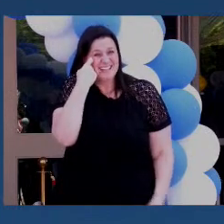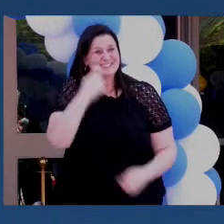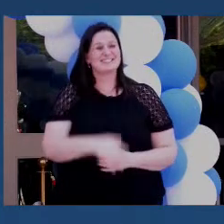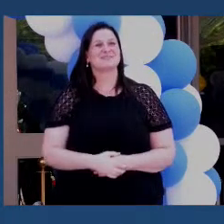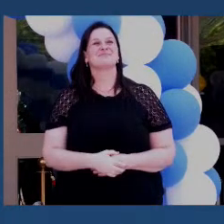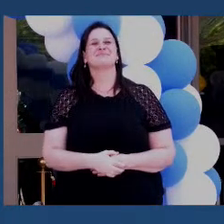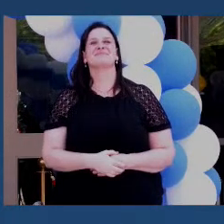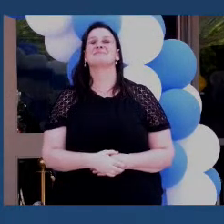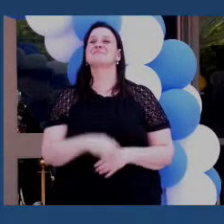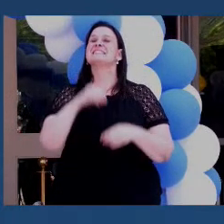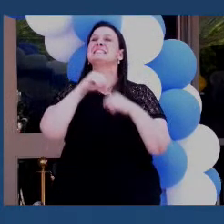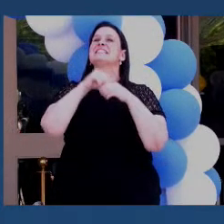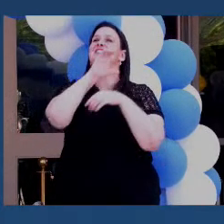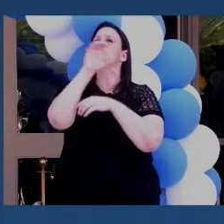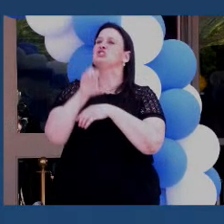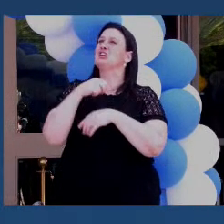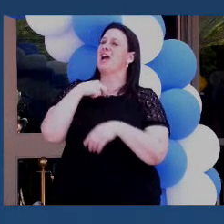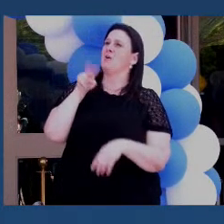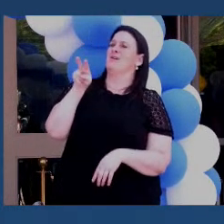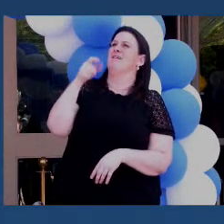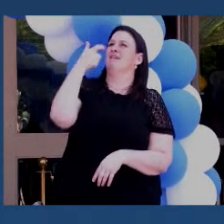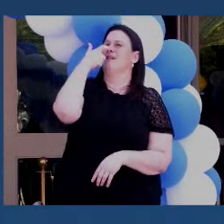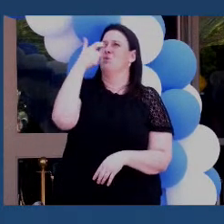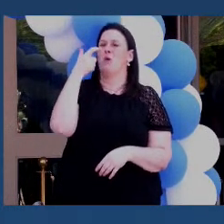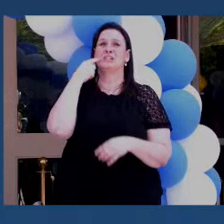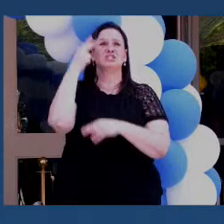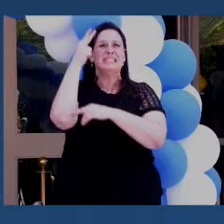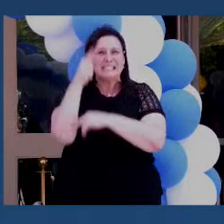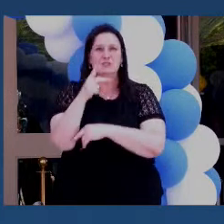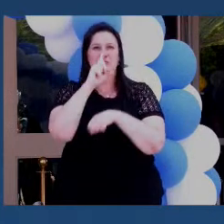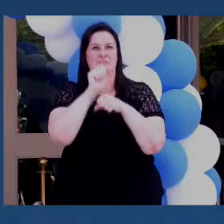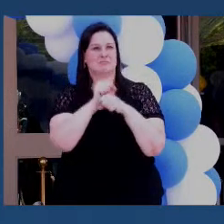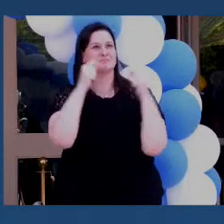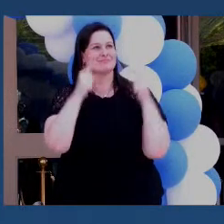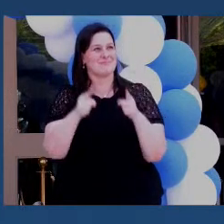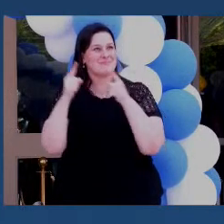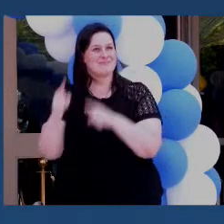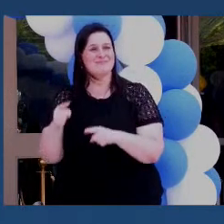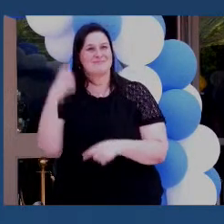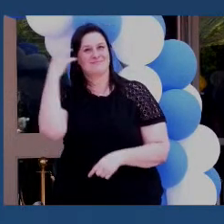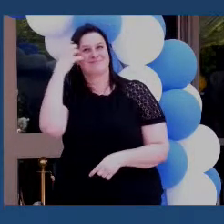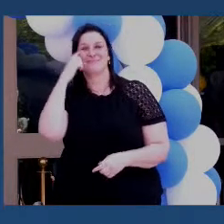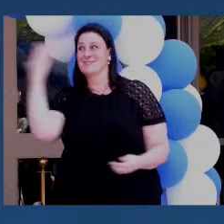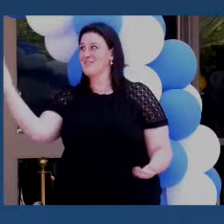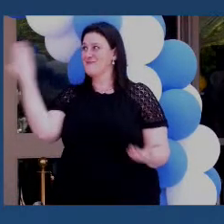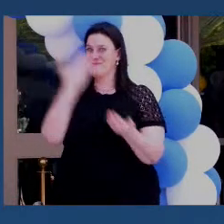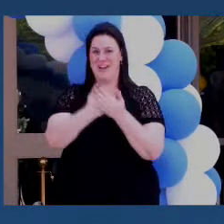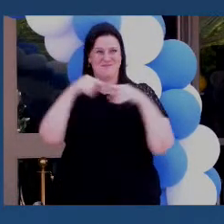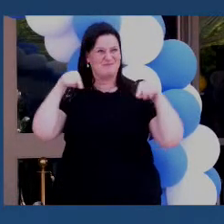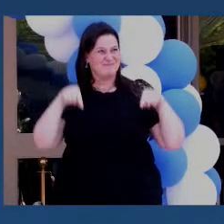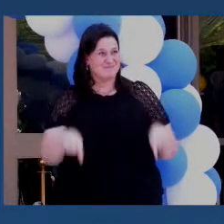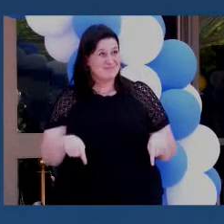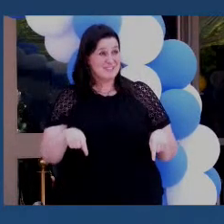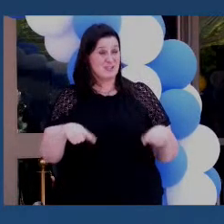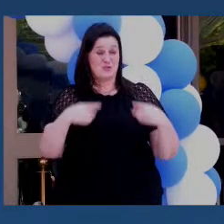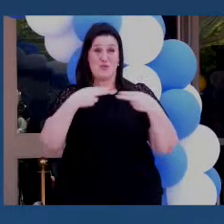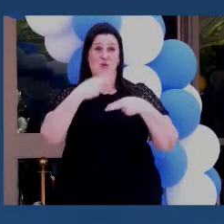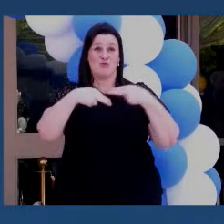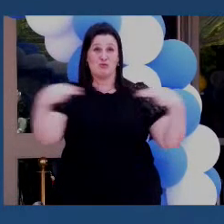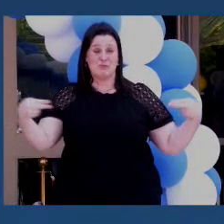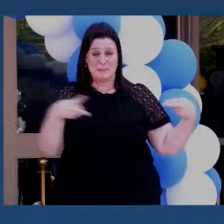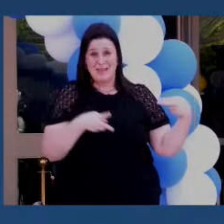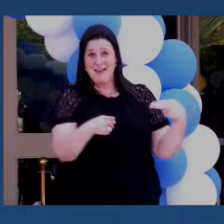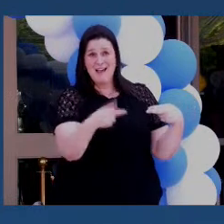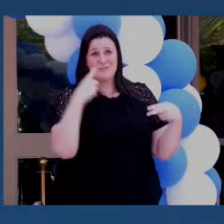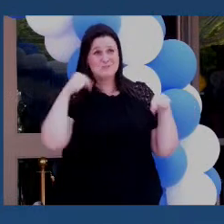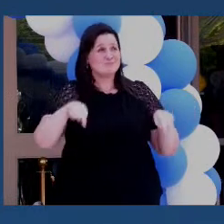when I was in Chicago, history in the making. And now as I arrive to this ribbon cutting for this wonderful